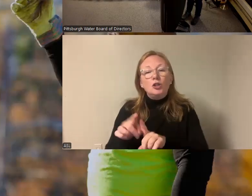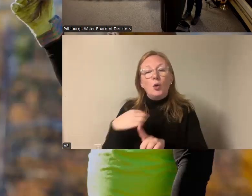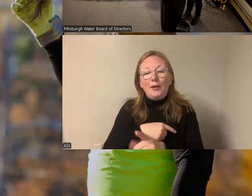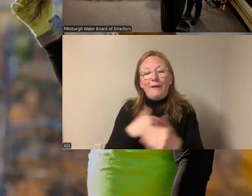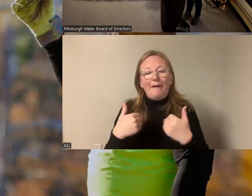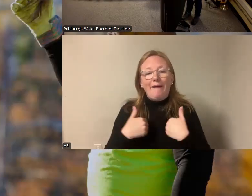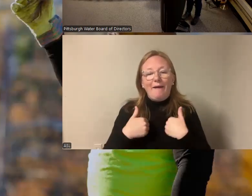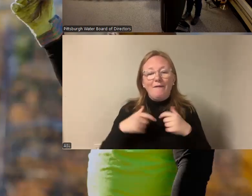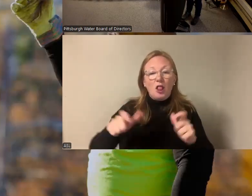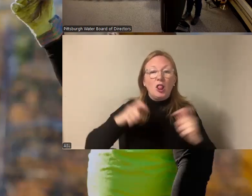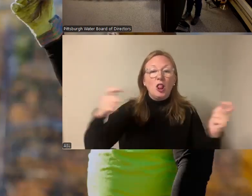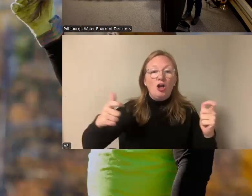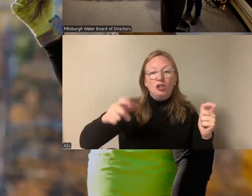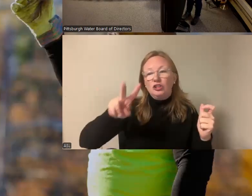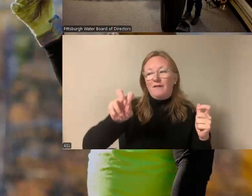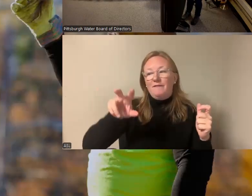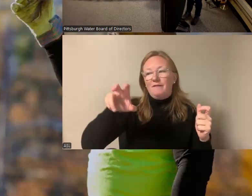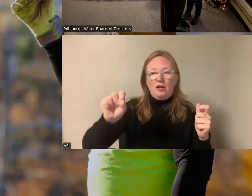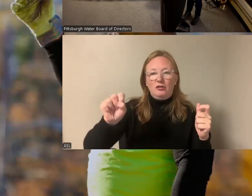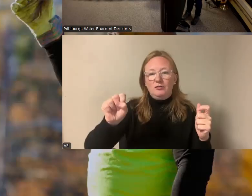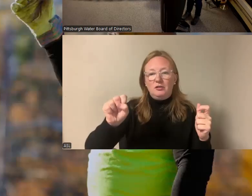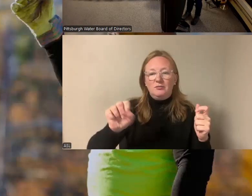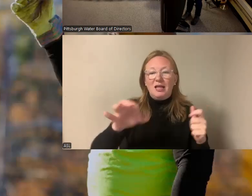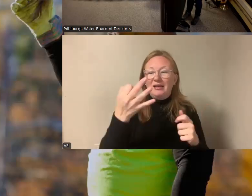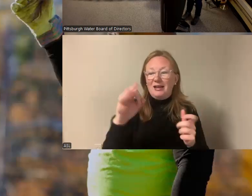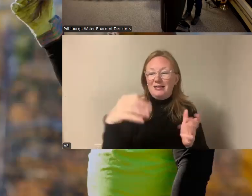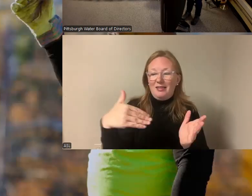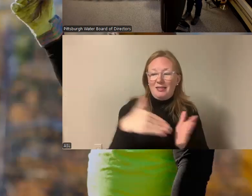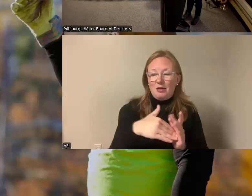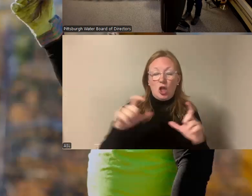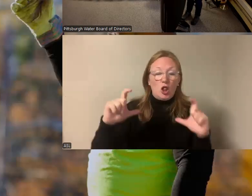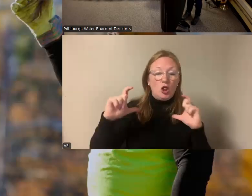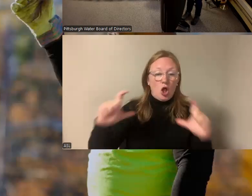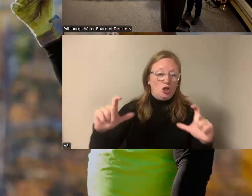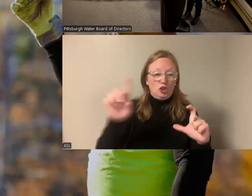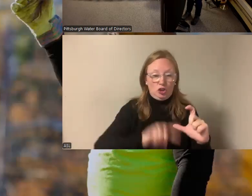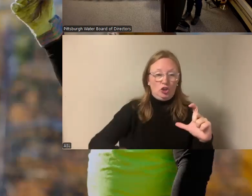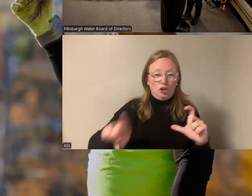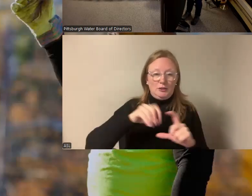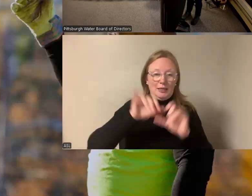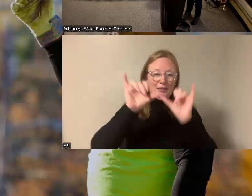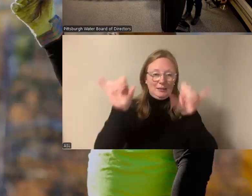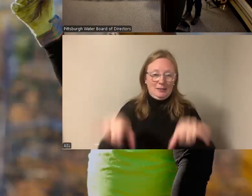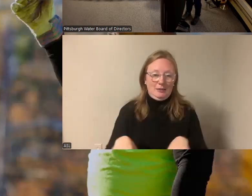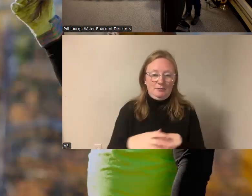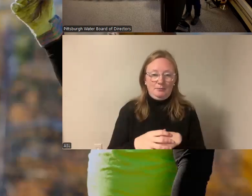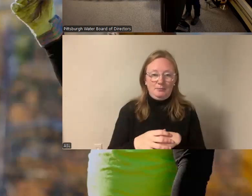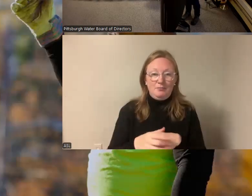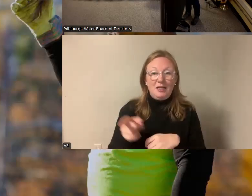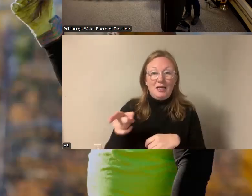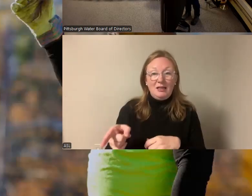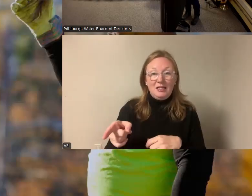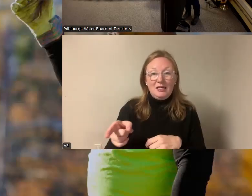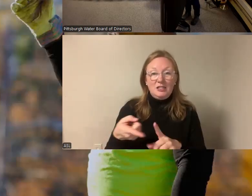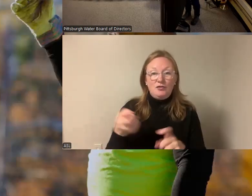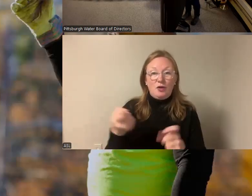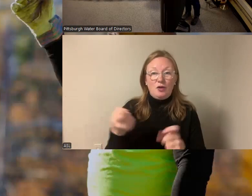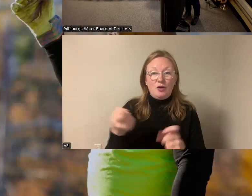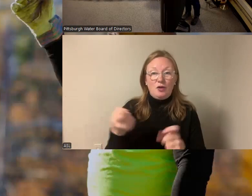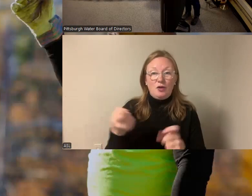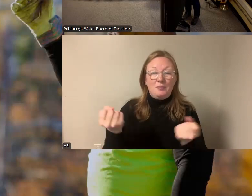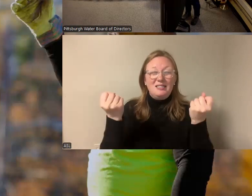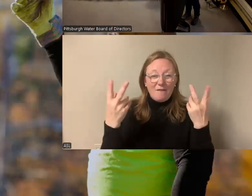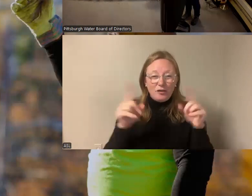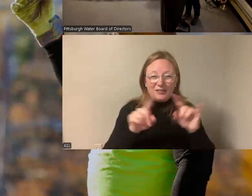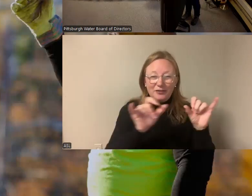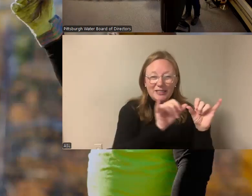of larger valves. Approximately 19,000 large valves are in our system. These valves are from several inches in diameter